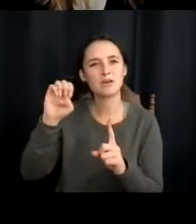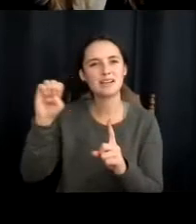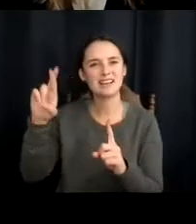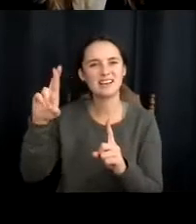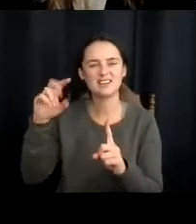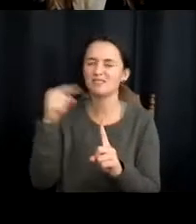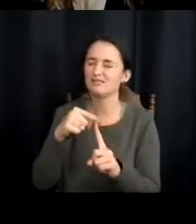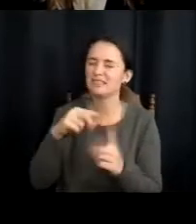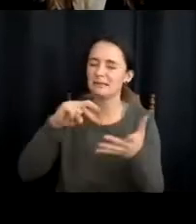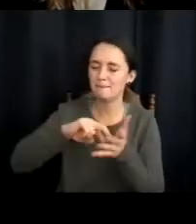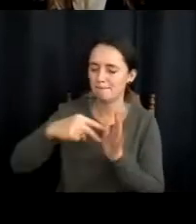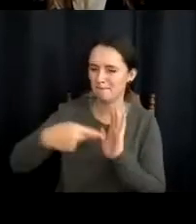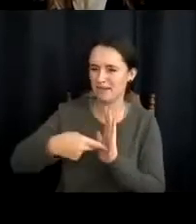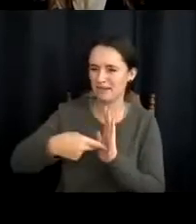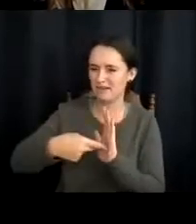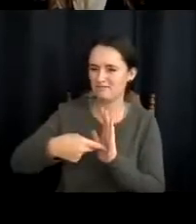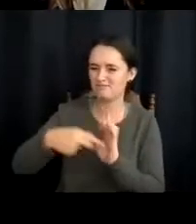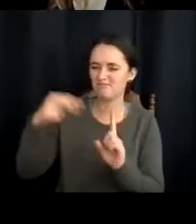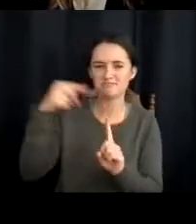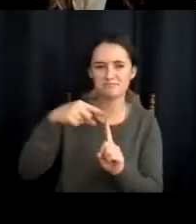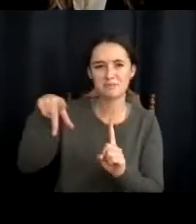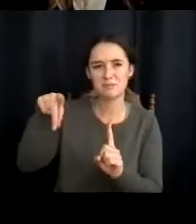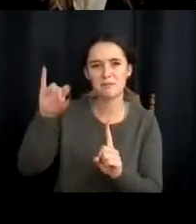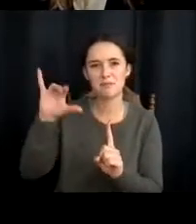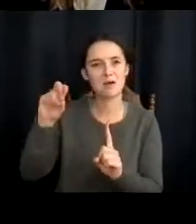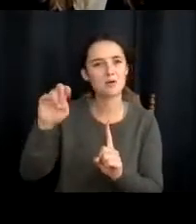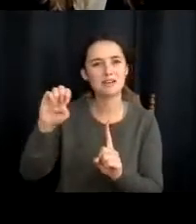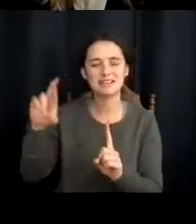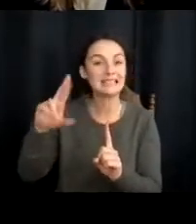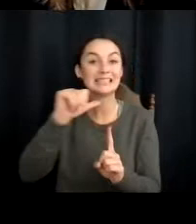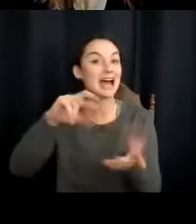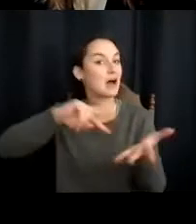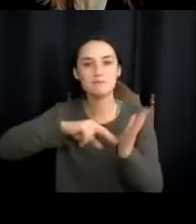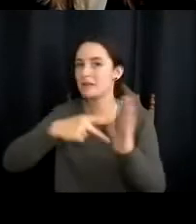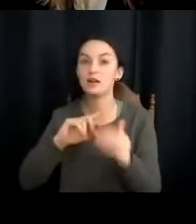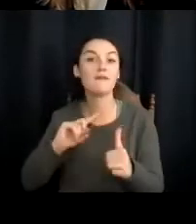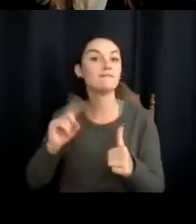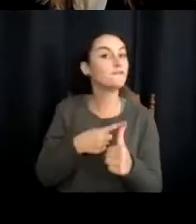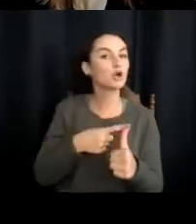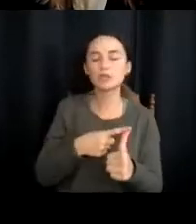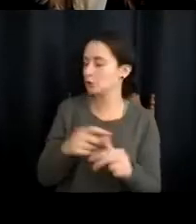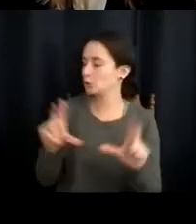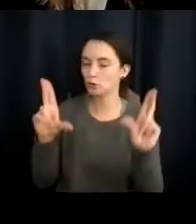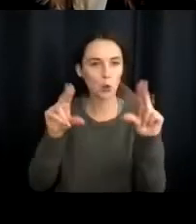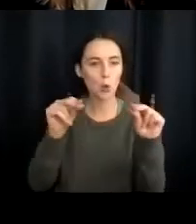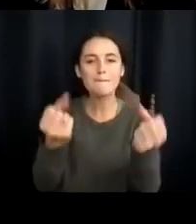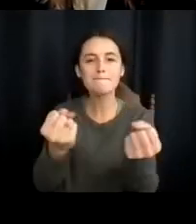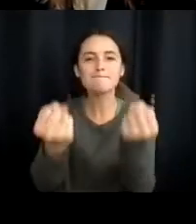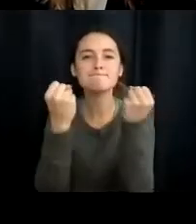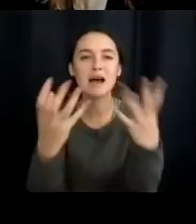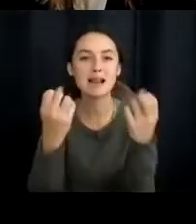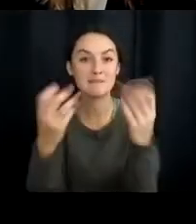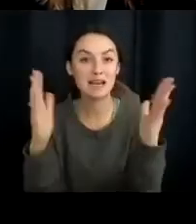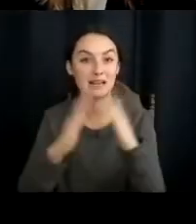And when we say the word pioneer, we don't mean first, right? There are many tribal communities here in Oregon. These were not the first people to